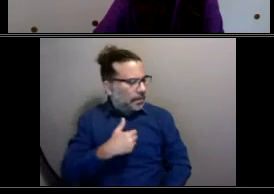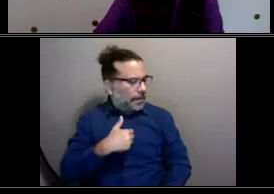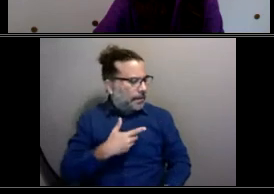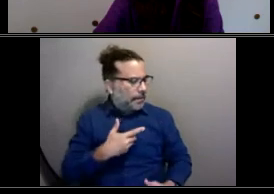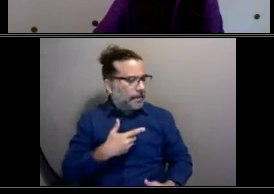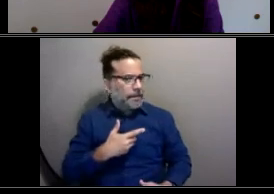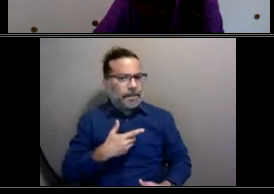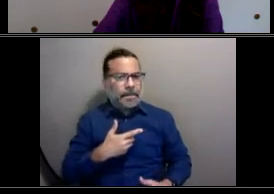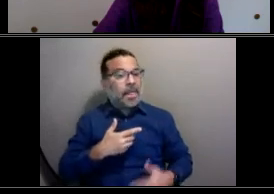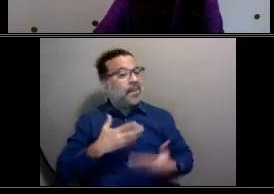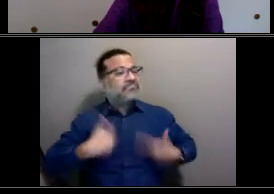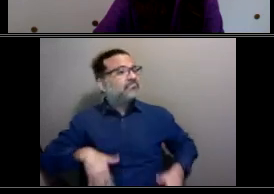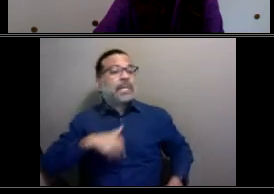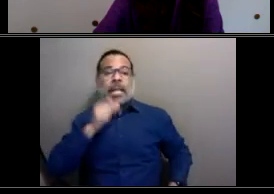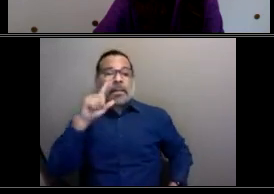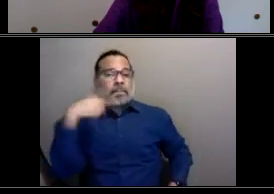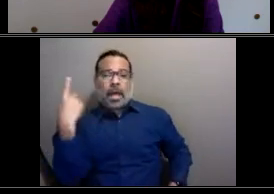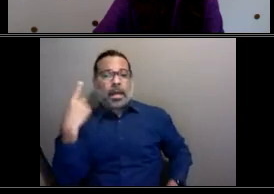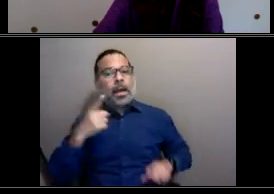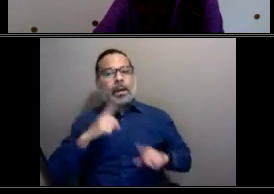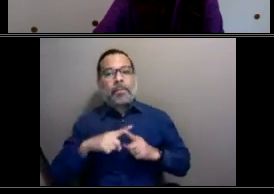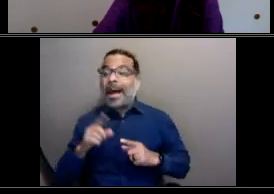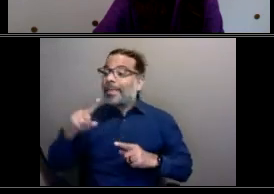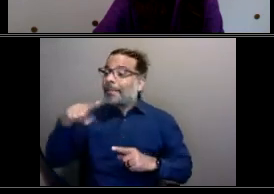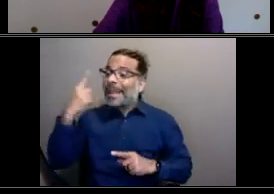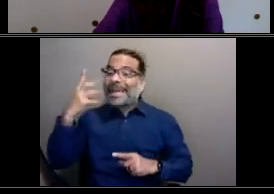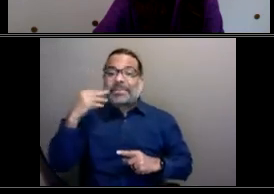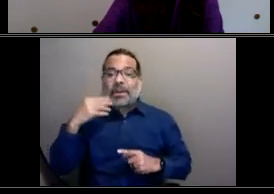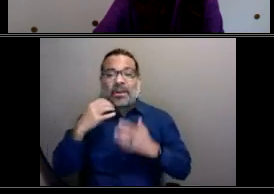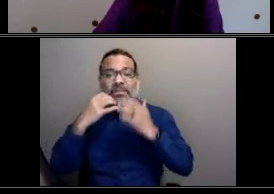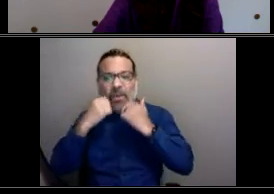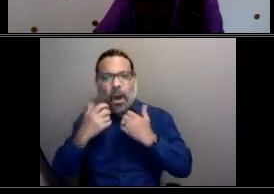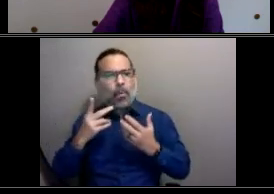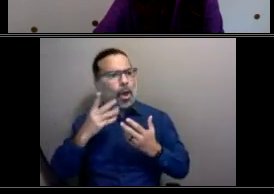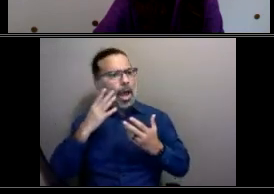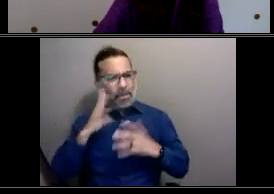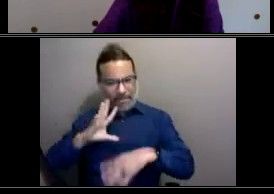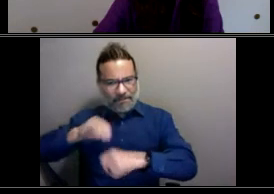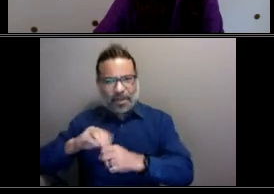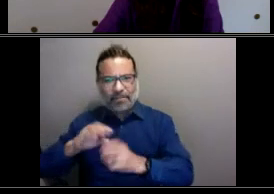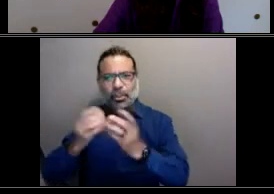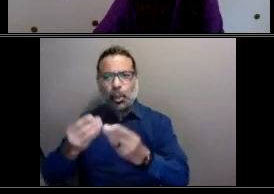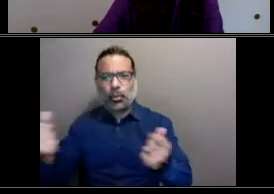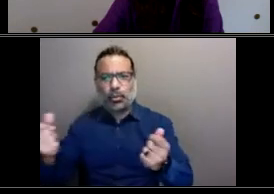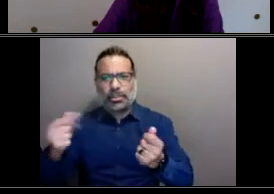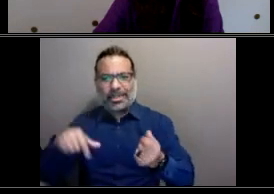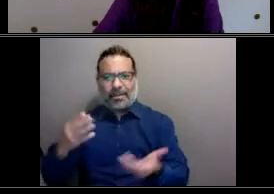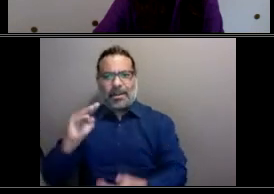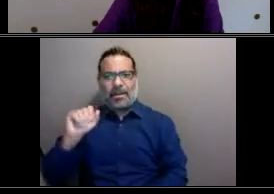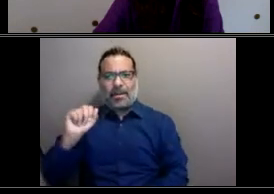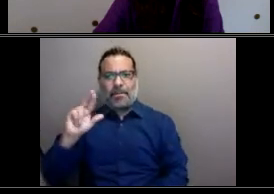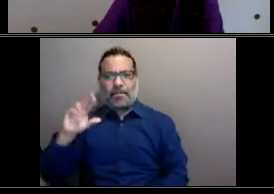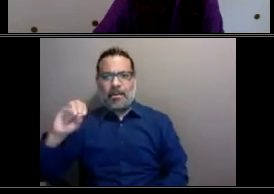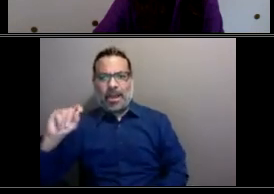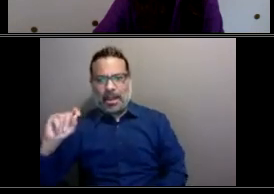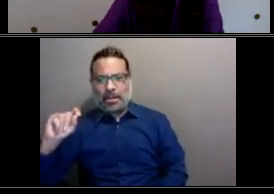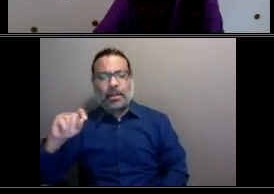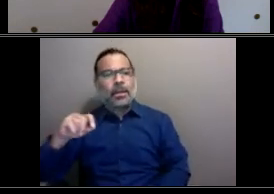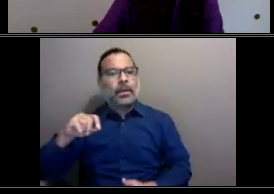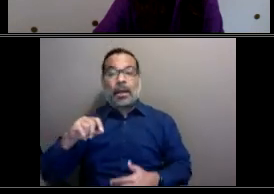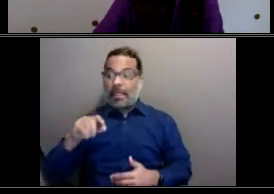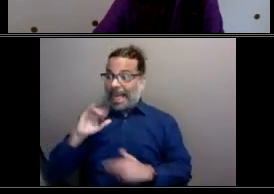I'm not Black, but I care about the Black experience at Marriott. I want to be a part of that solution. And it's